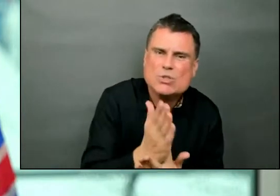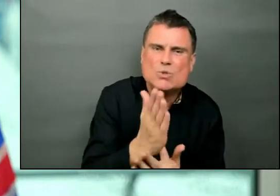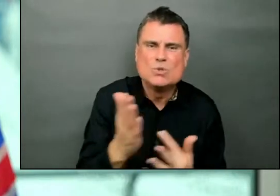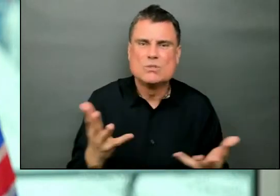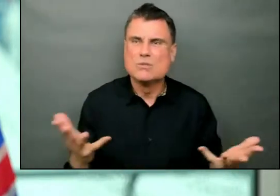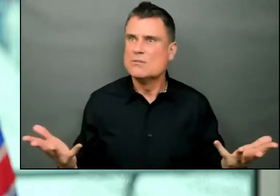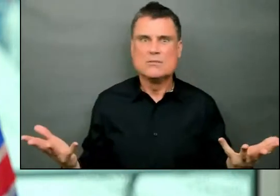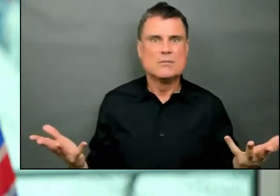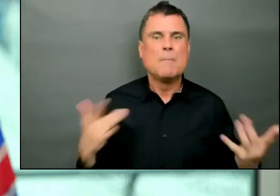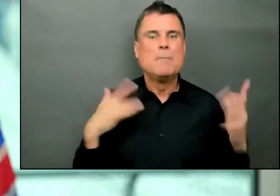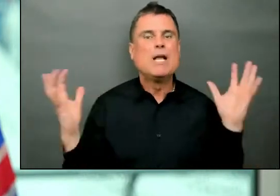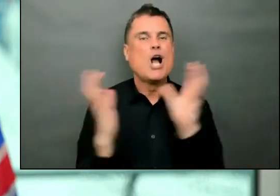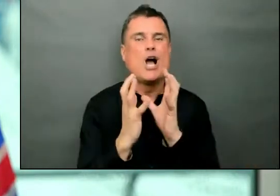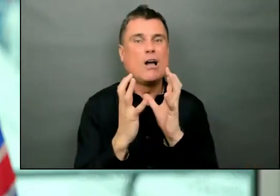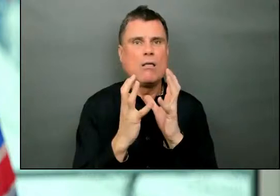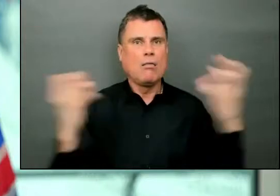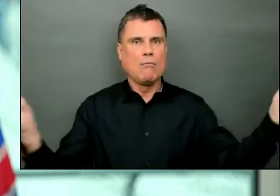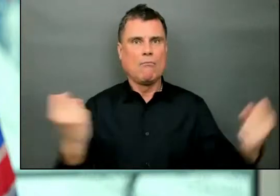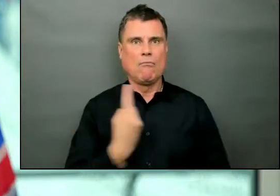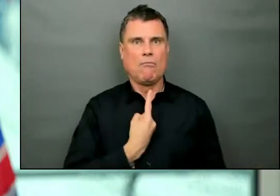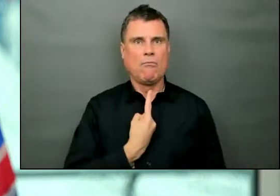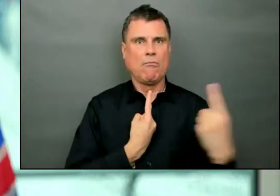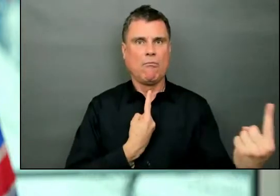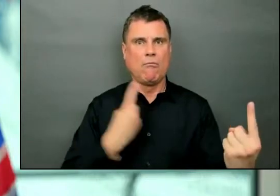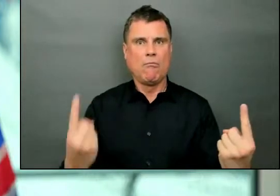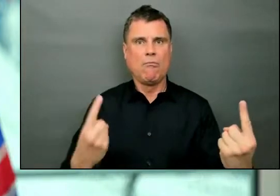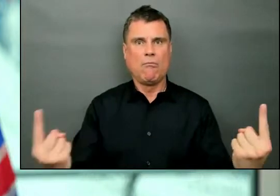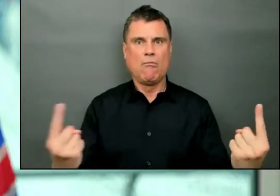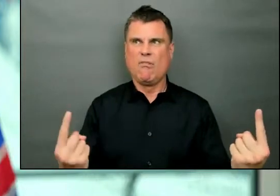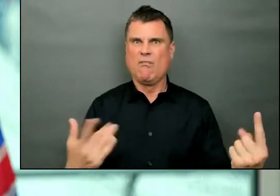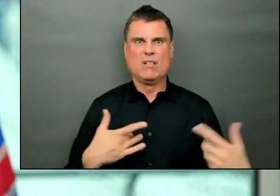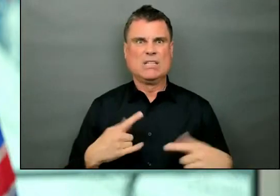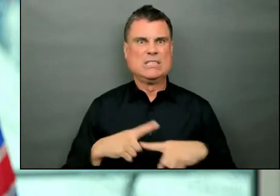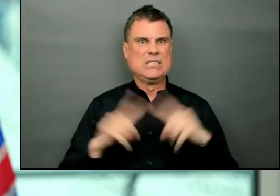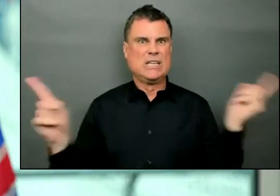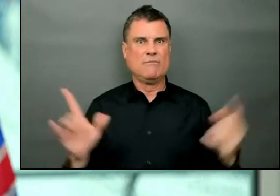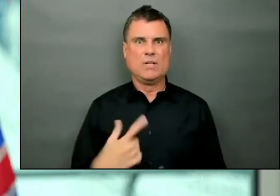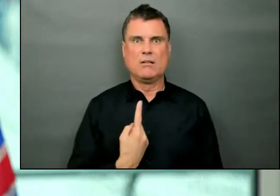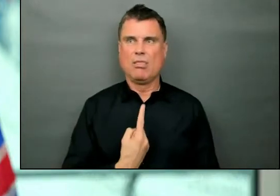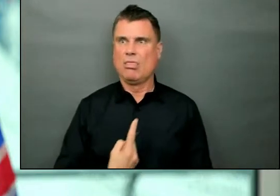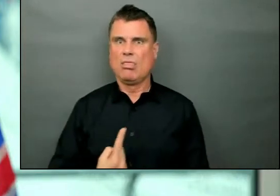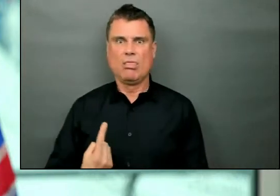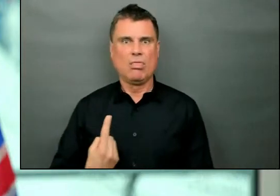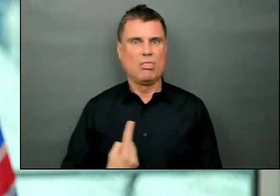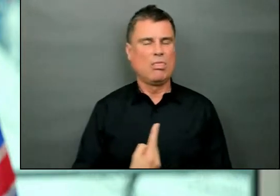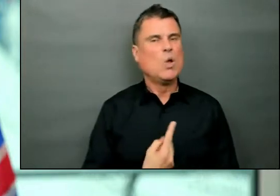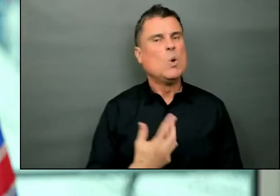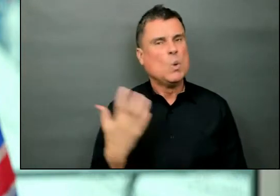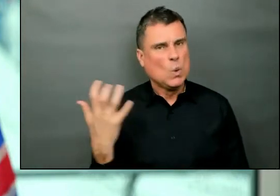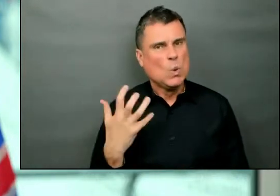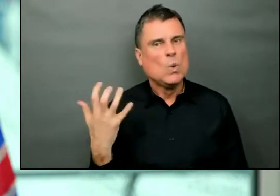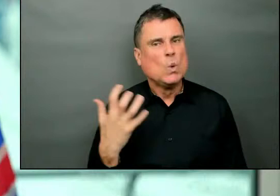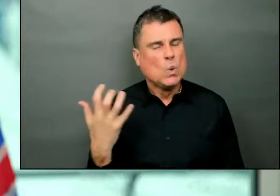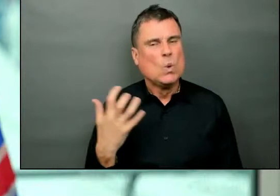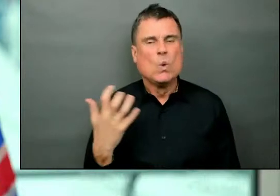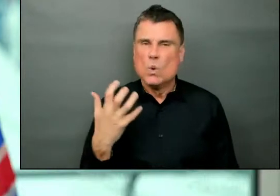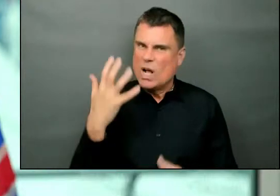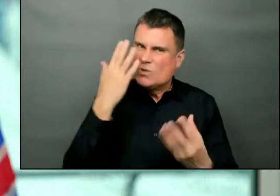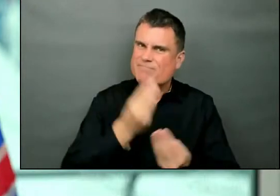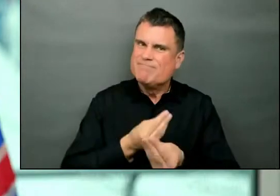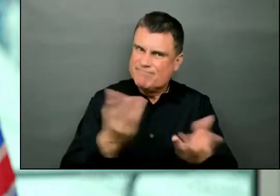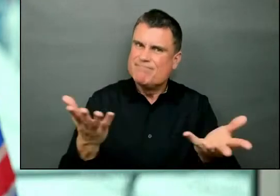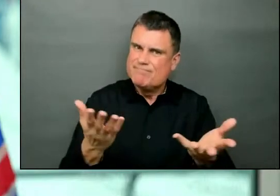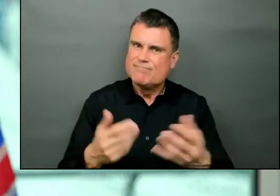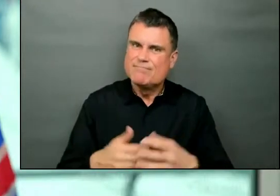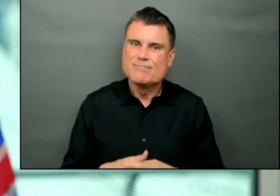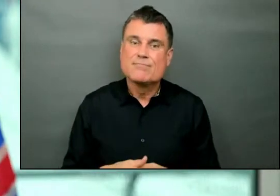strategies for helping make March break a special occasion for young people. In terms of travel, right